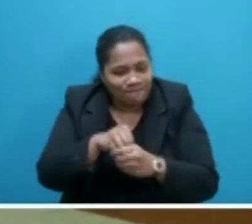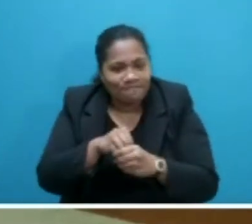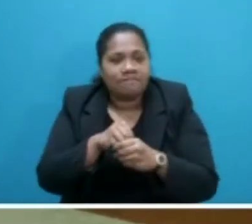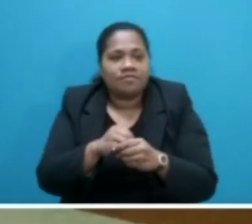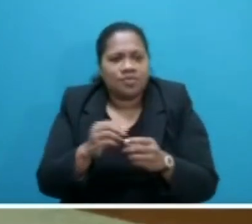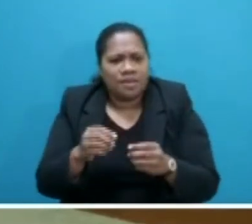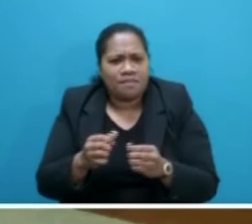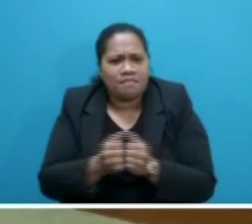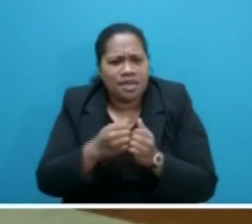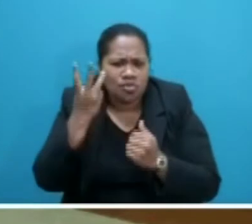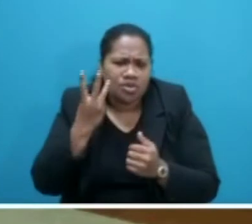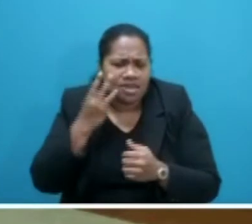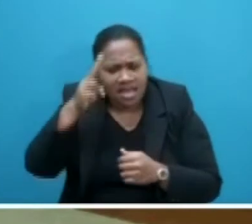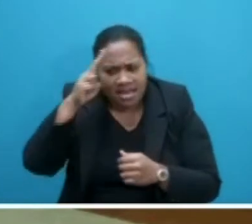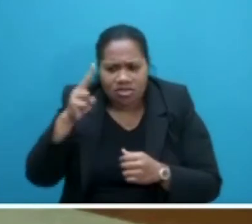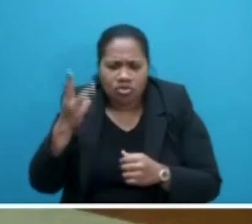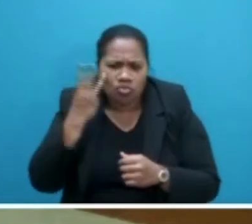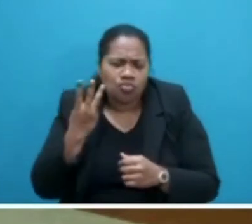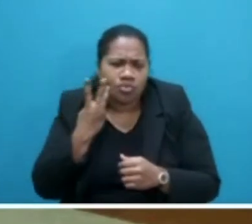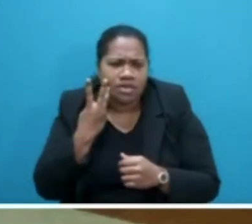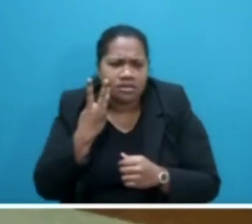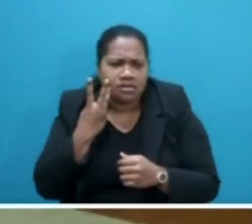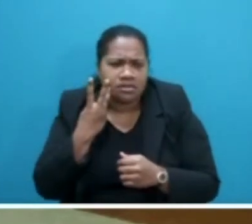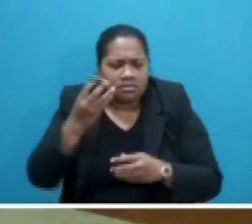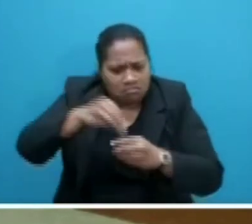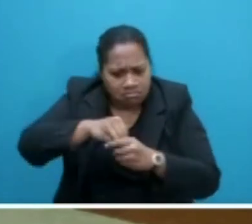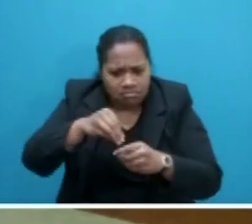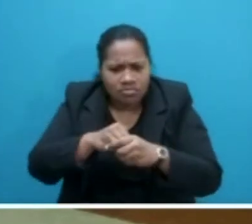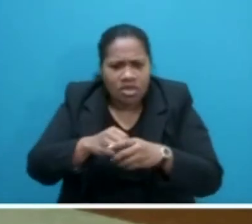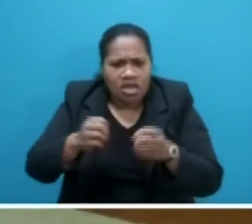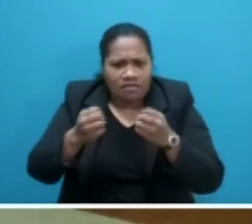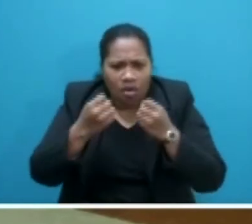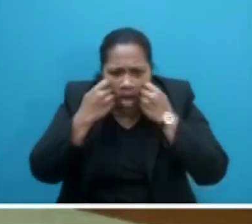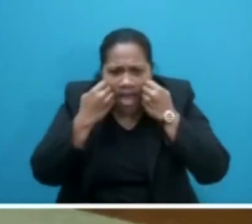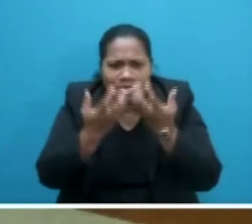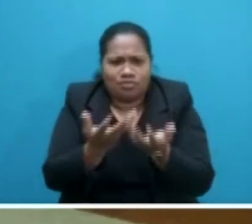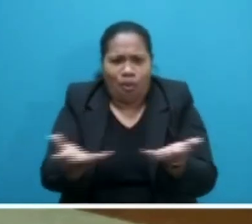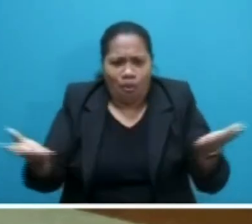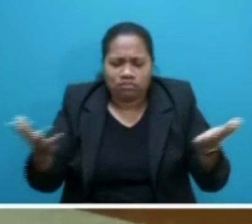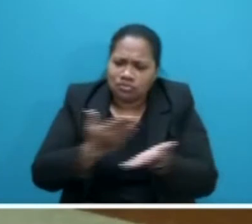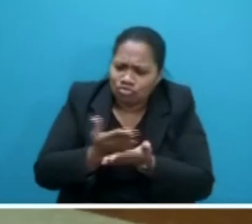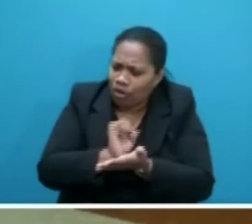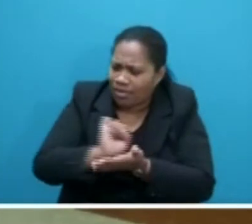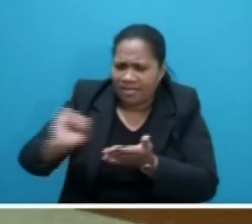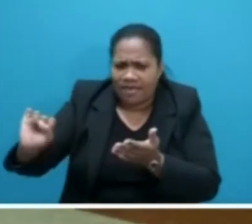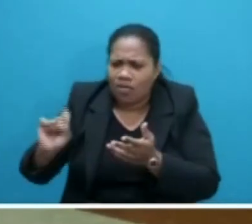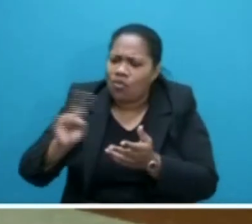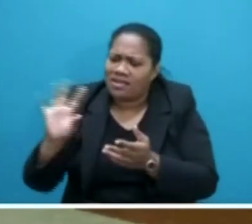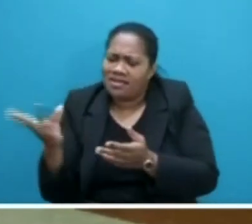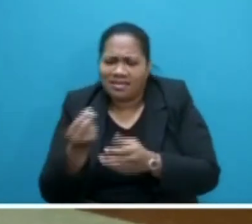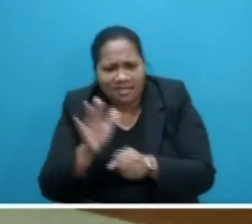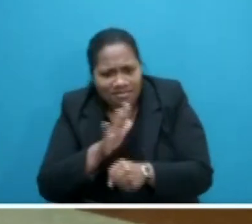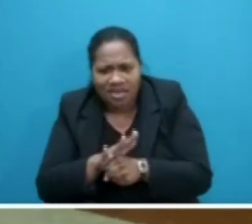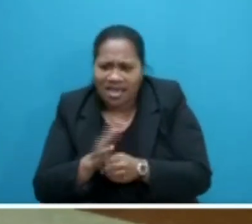part in our Nation Women's Expo since 2014, sharing their products, connecting to markets, and collaborating with their